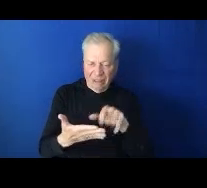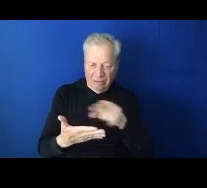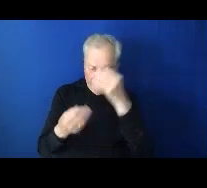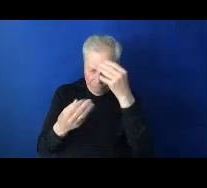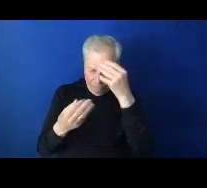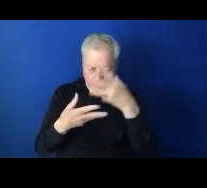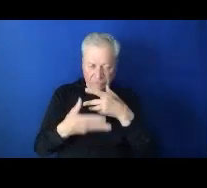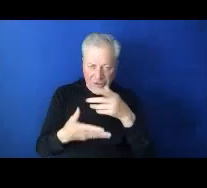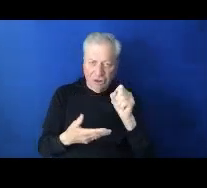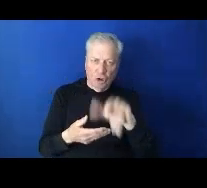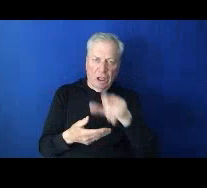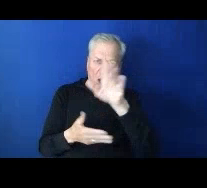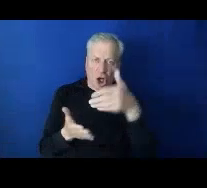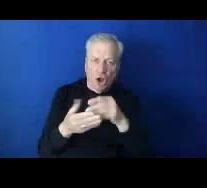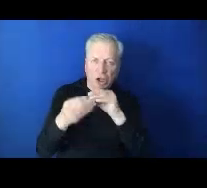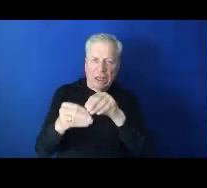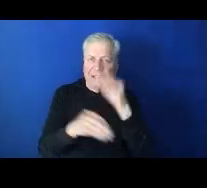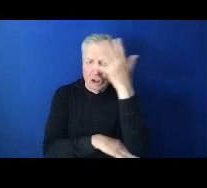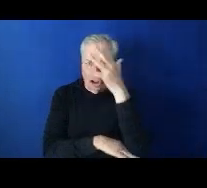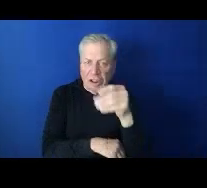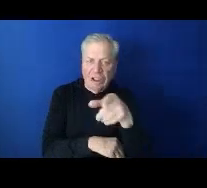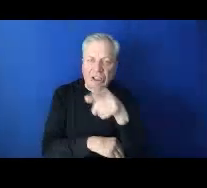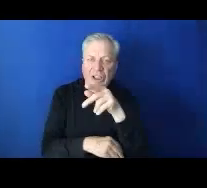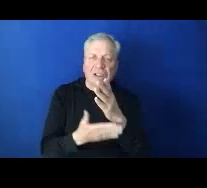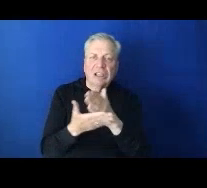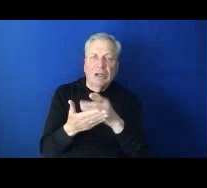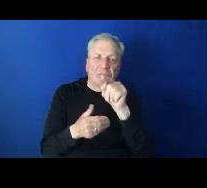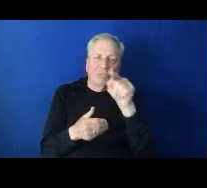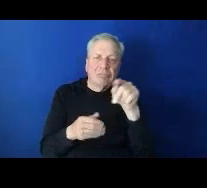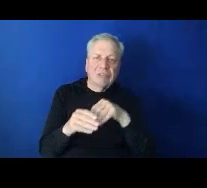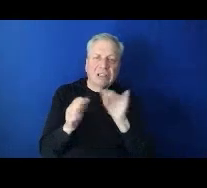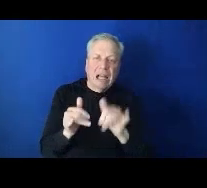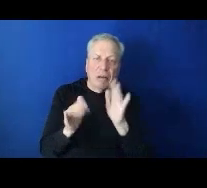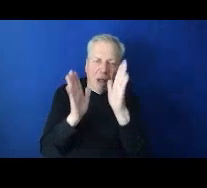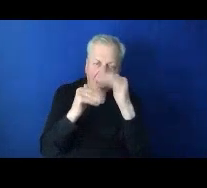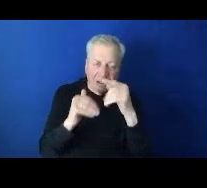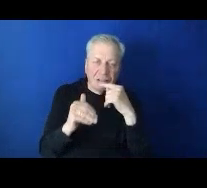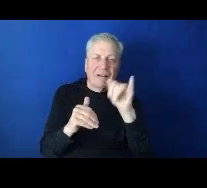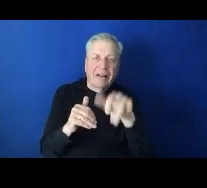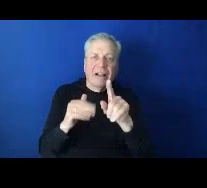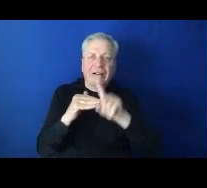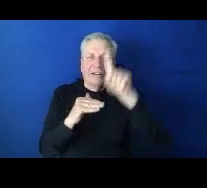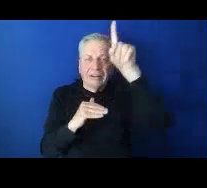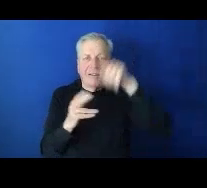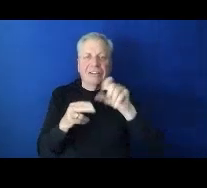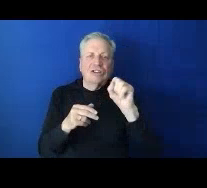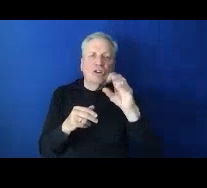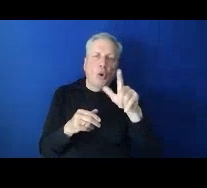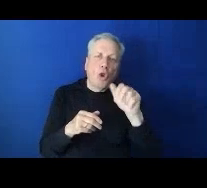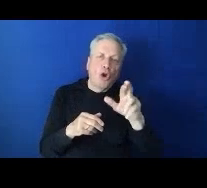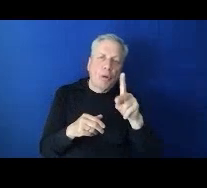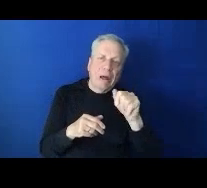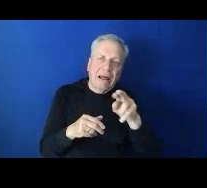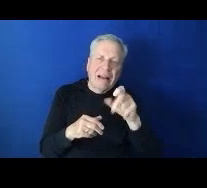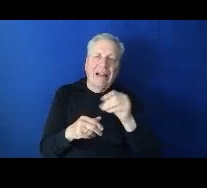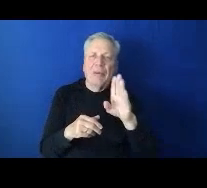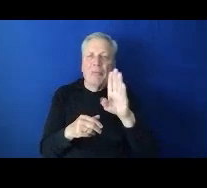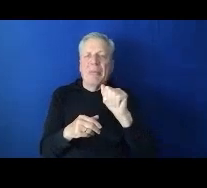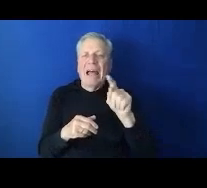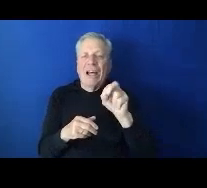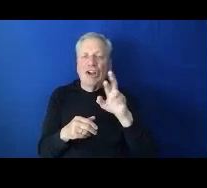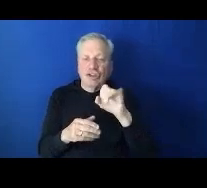So here's the radio. Electronics is in that box. Here's our antenna. Here's our solar panel, and batteries are in here.